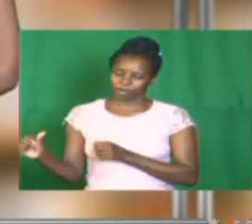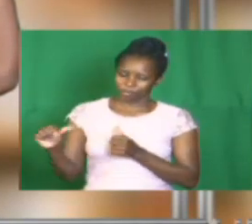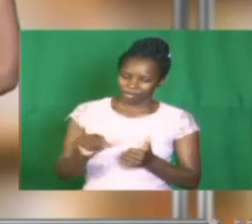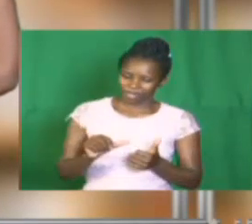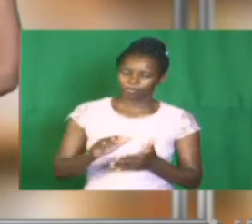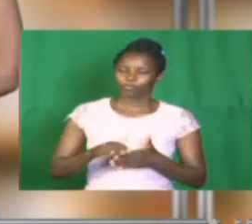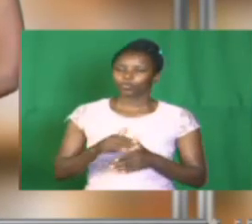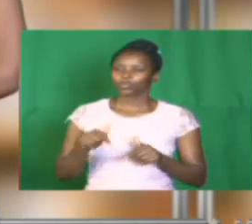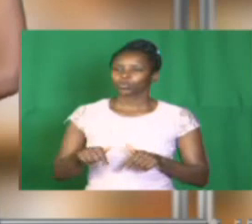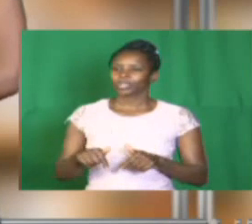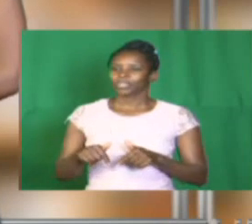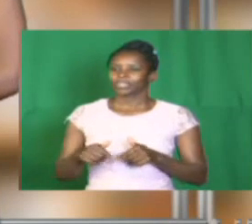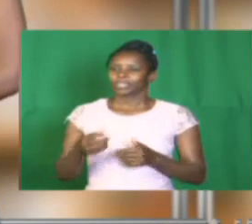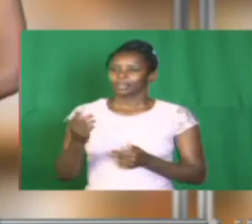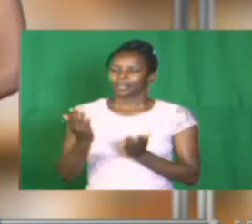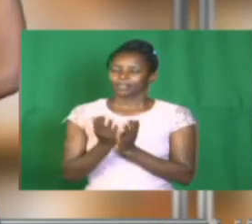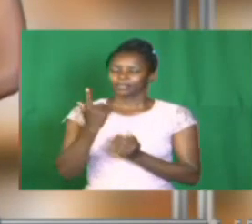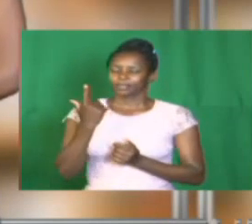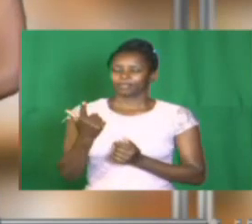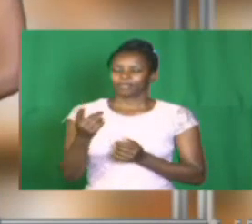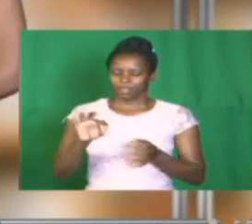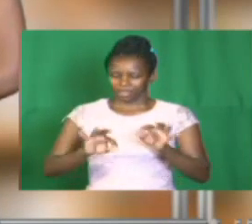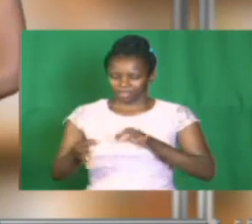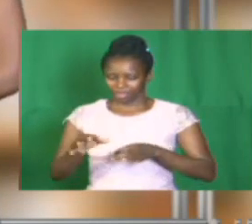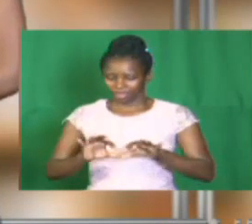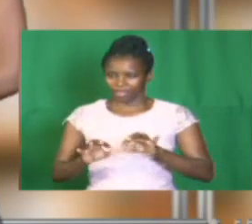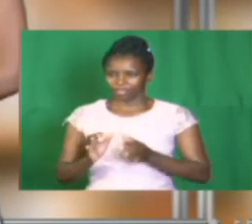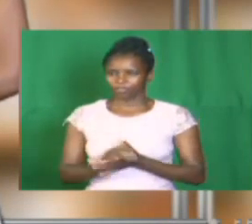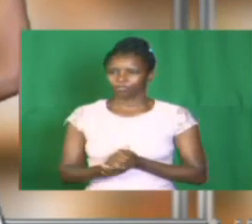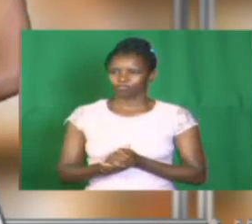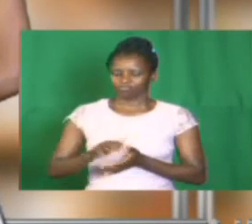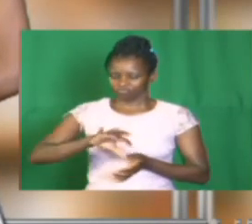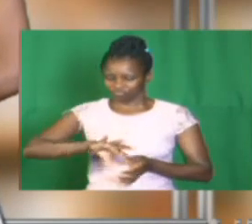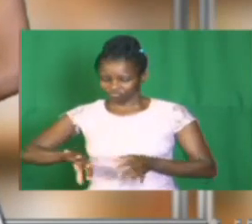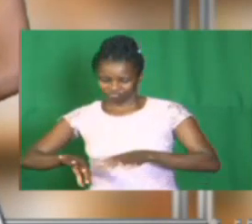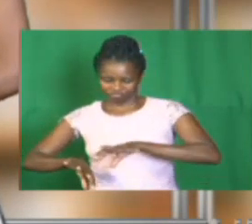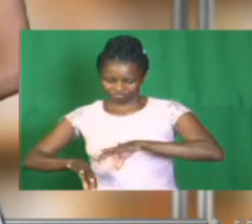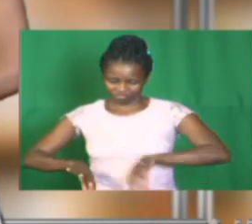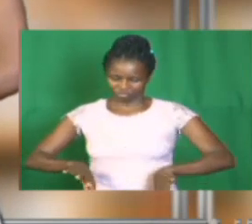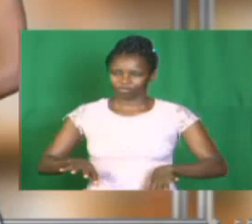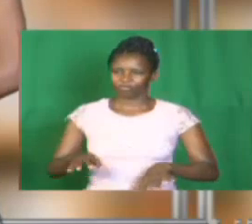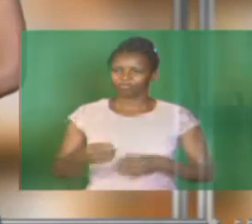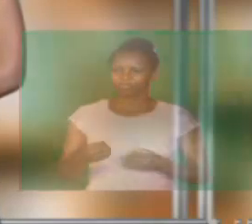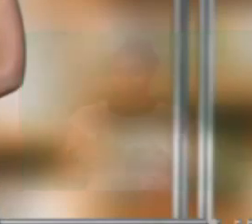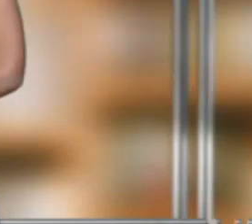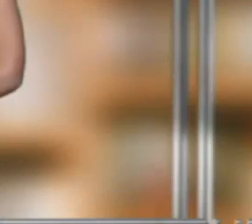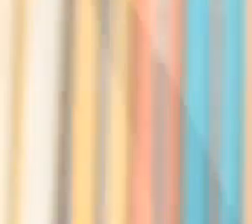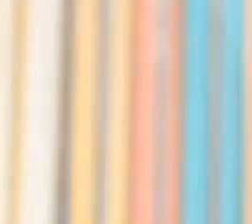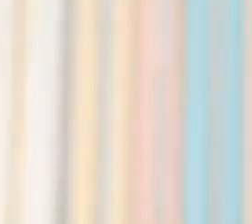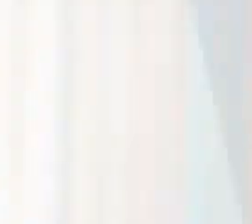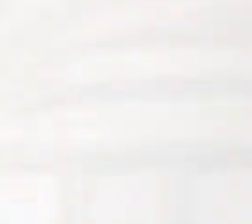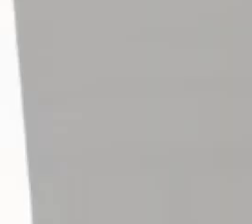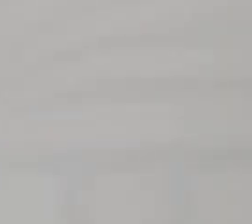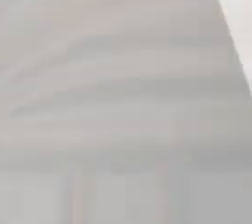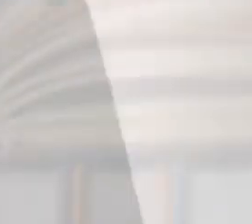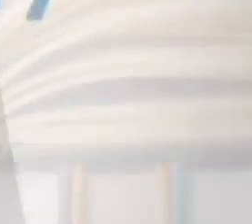be learning grade 7 science today, and the topic matter is separating mixtures. We will be right back.